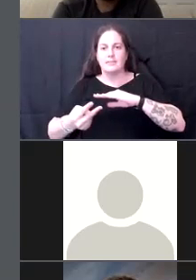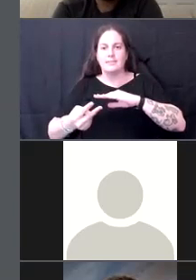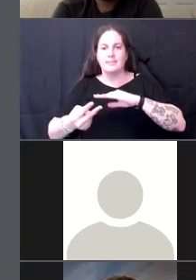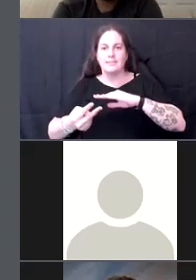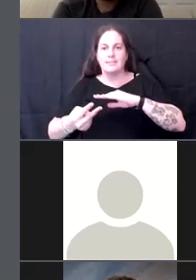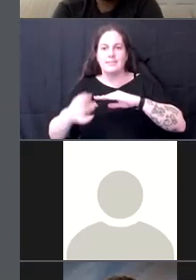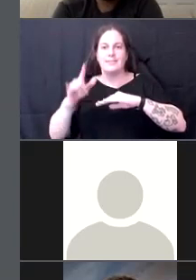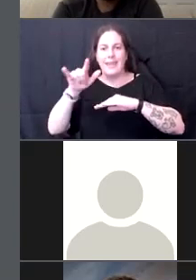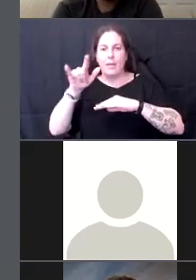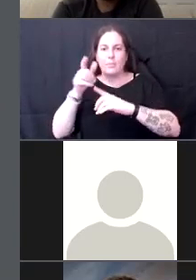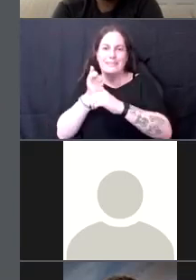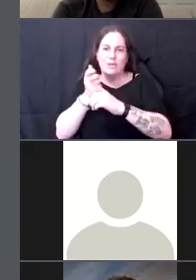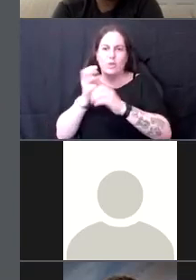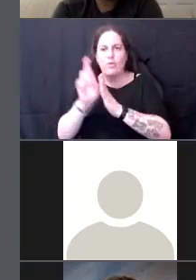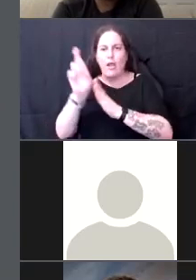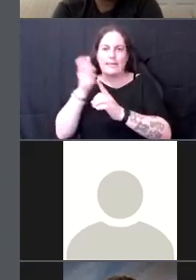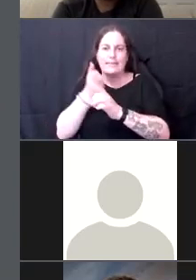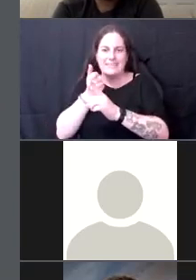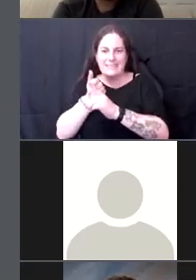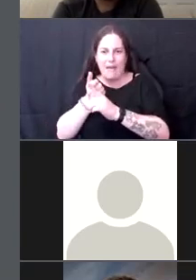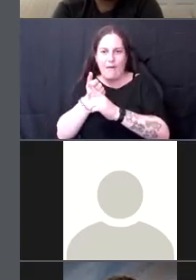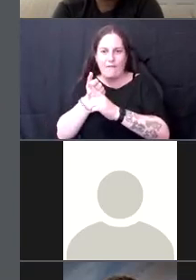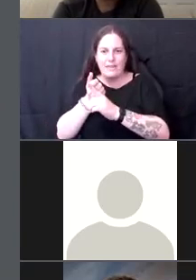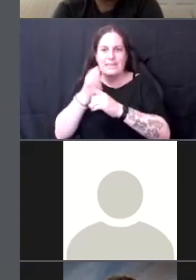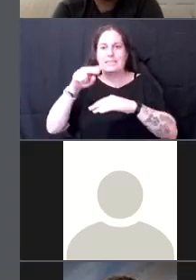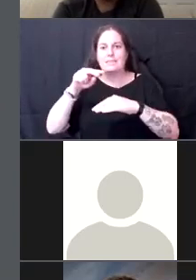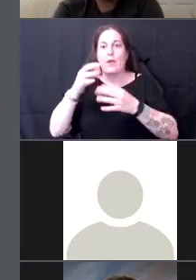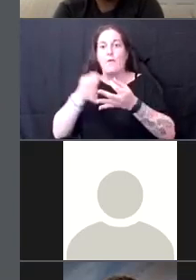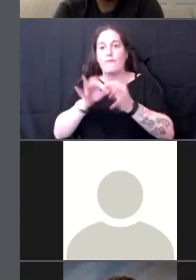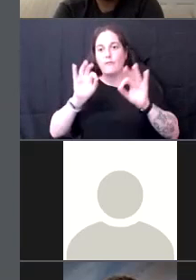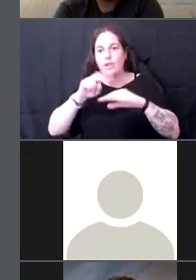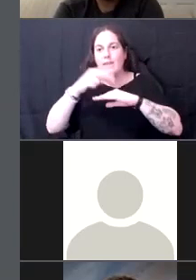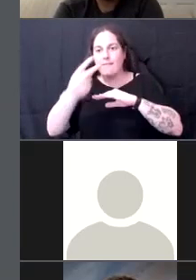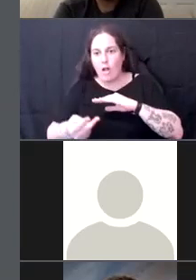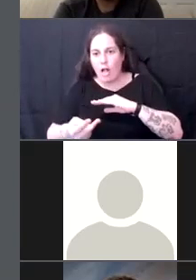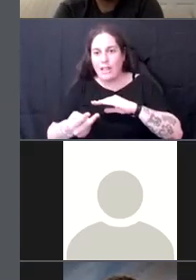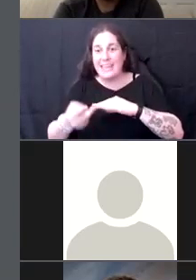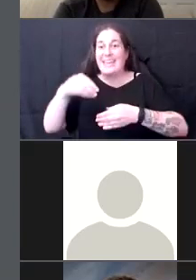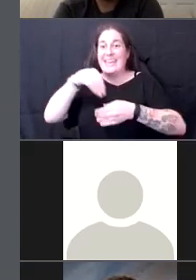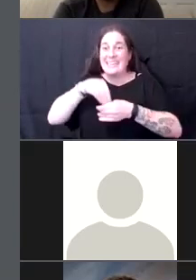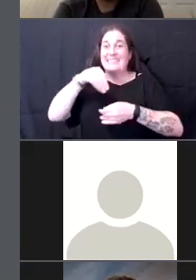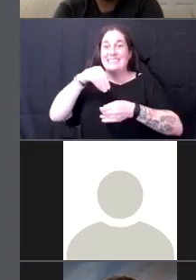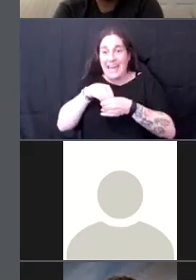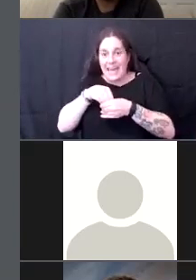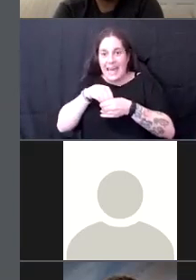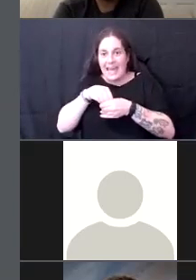falling. They are inside the spacecraft free falling, so they